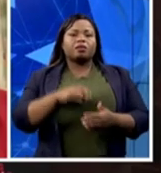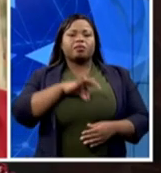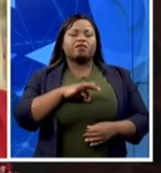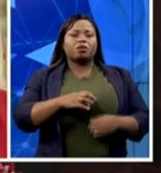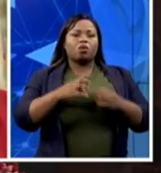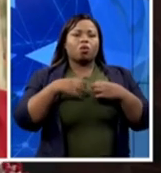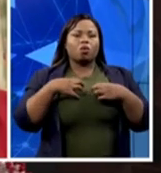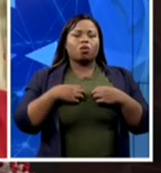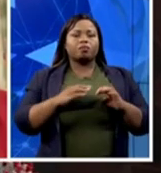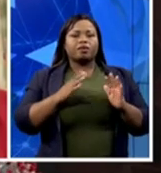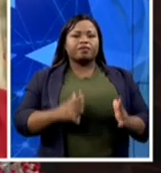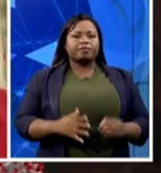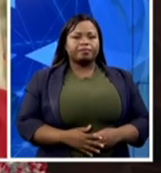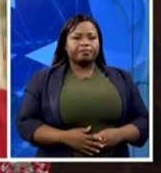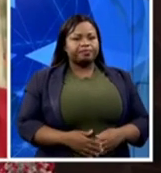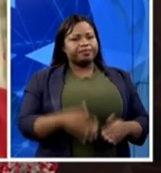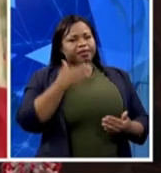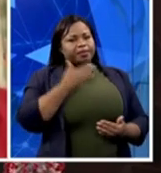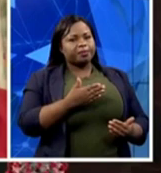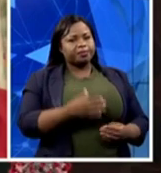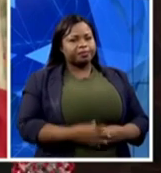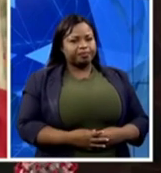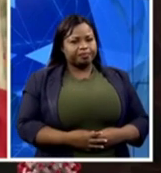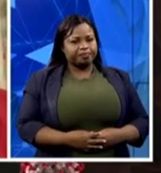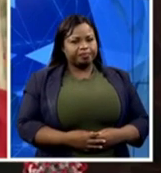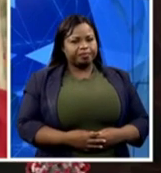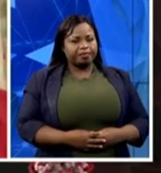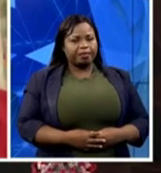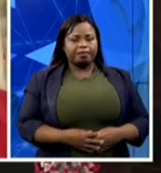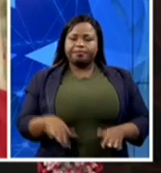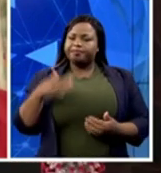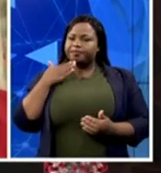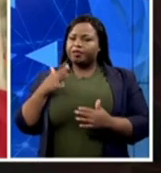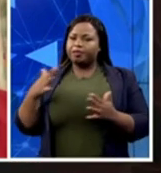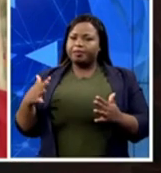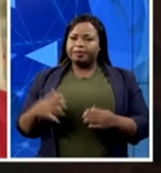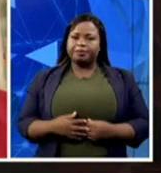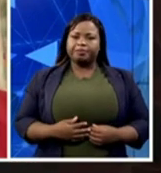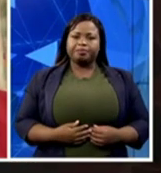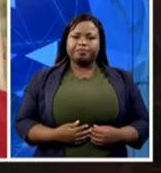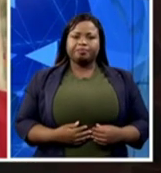morning. Thank you very much, and thank you for inviting me. Dr. Kgosi Letlape is a health